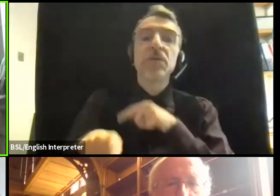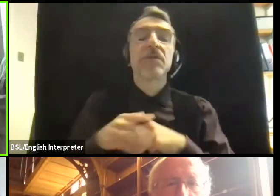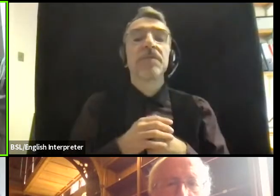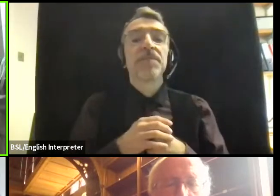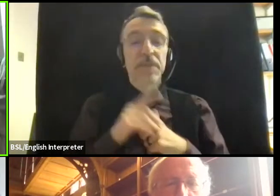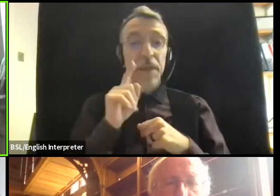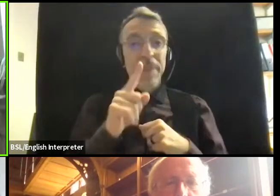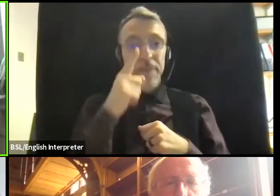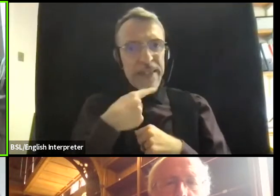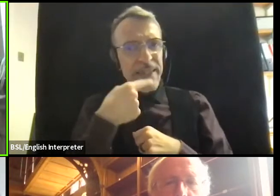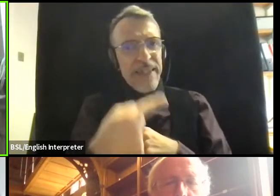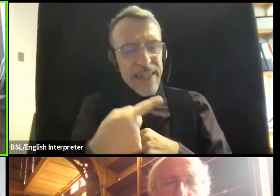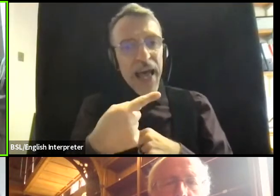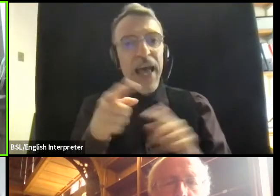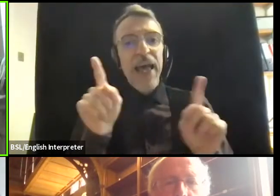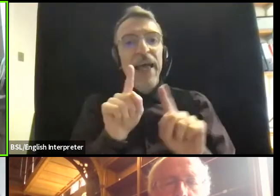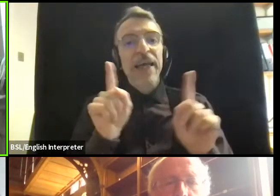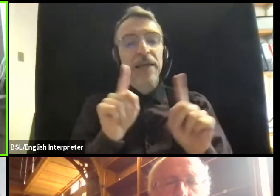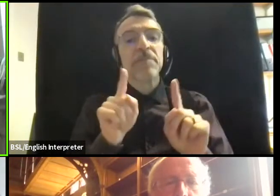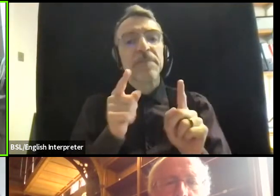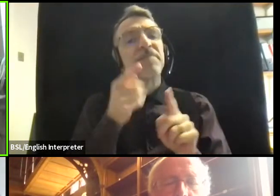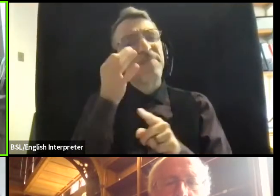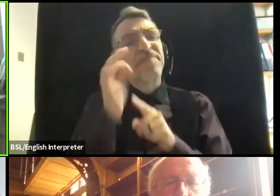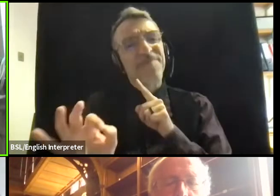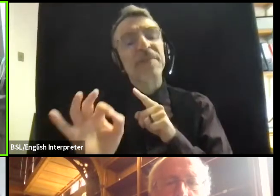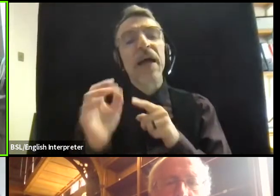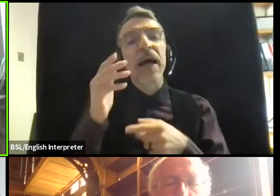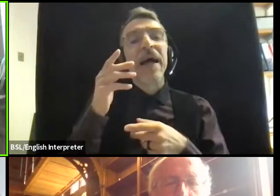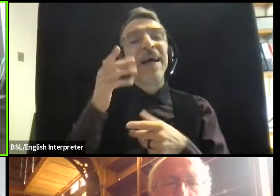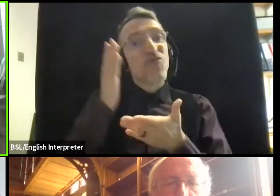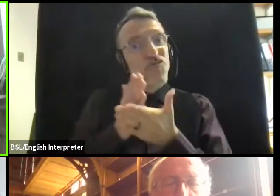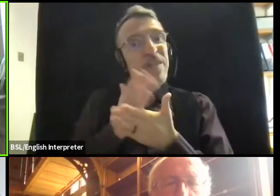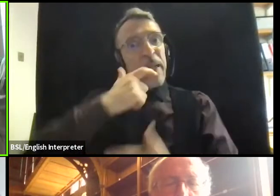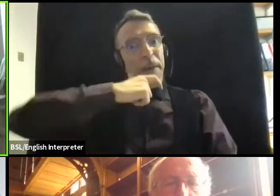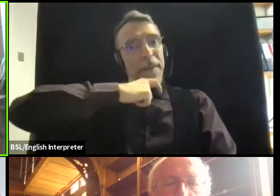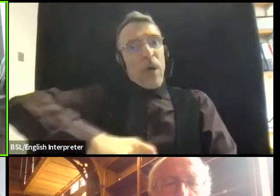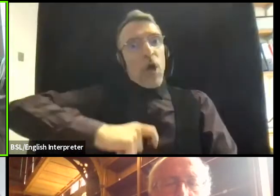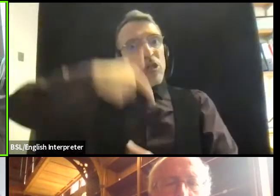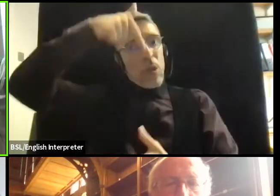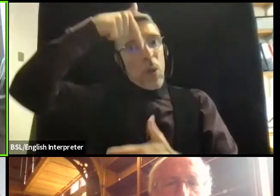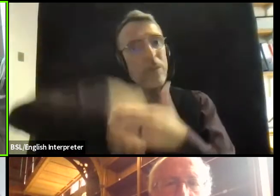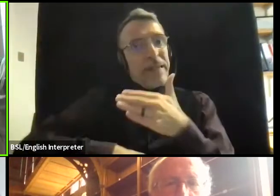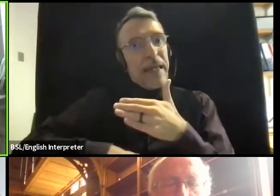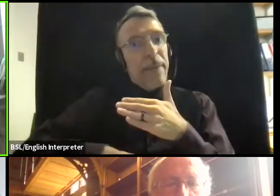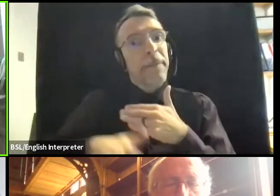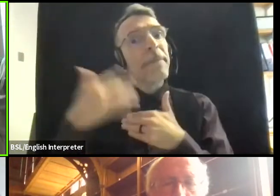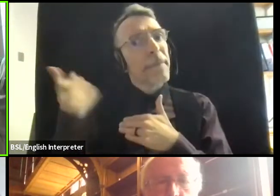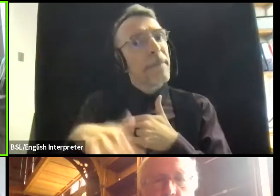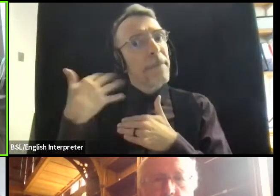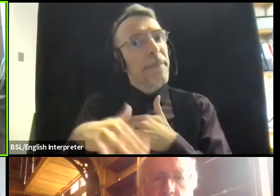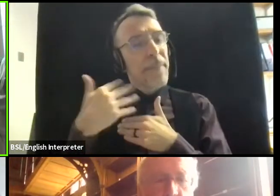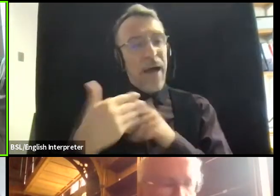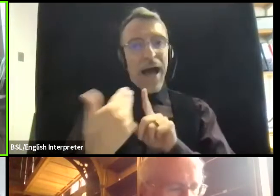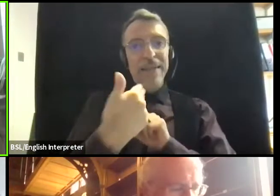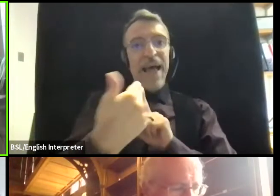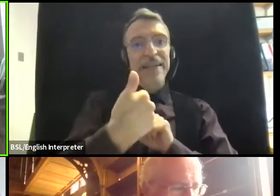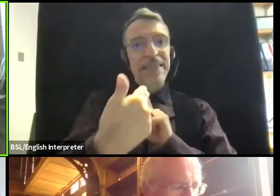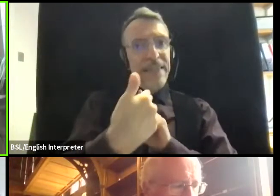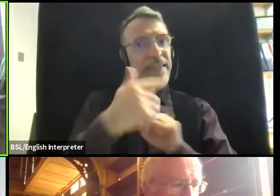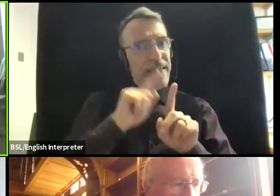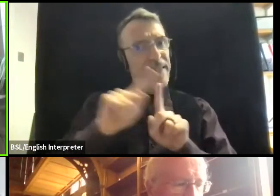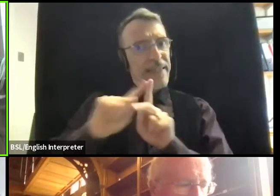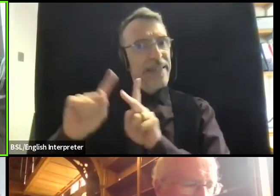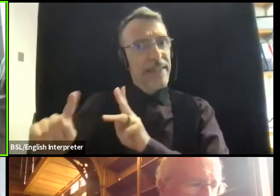I think in some cases it's deeply personal how people view their identity, and that changes from person to person, and it